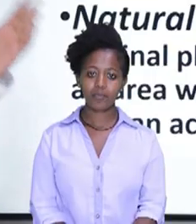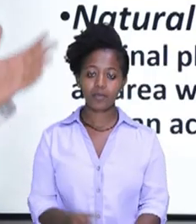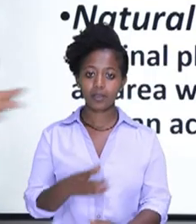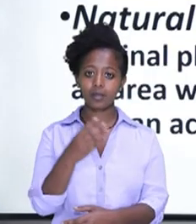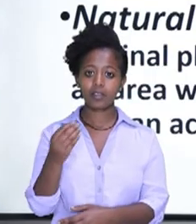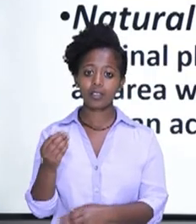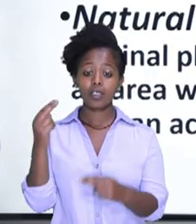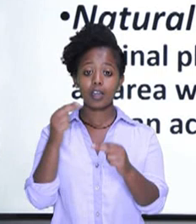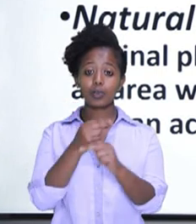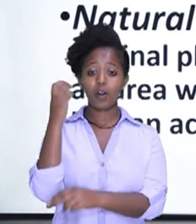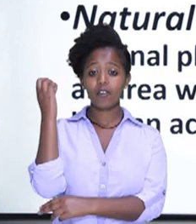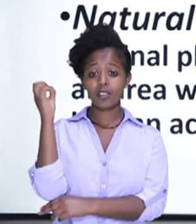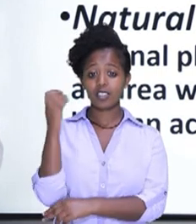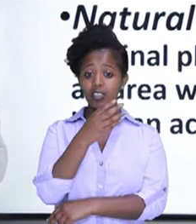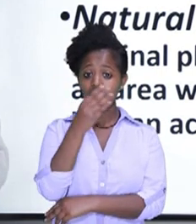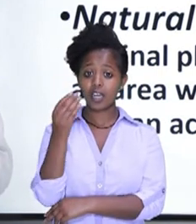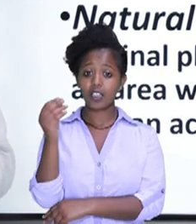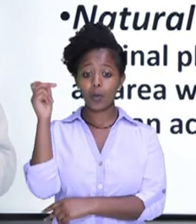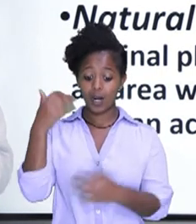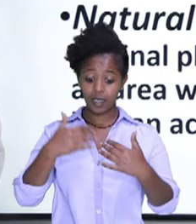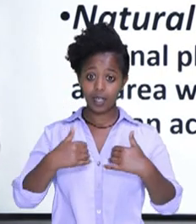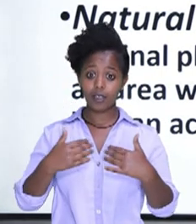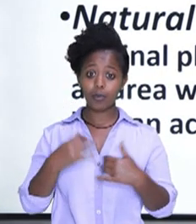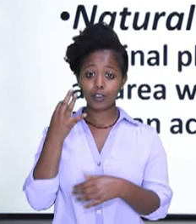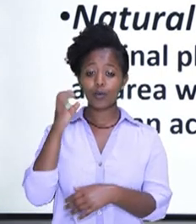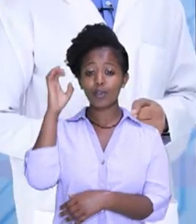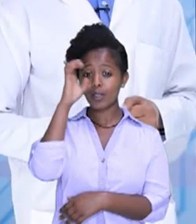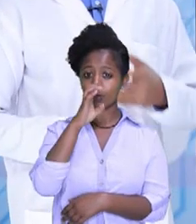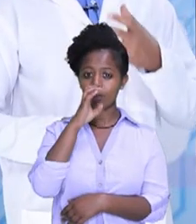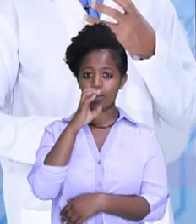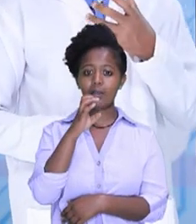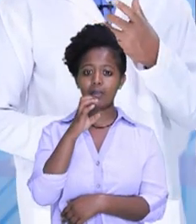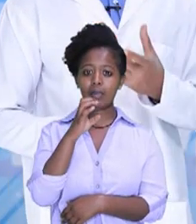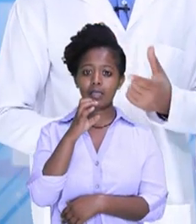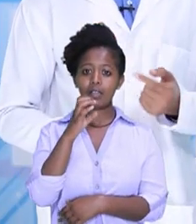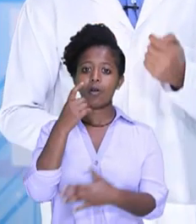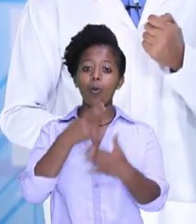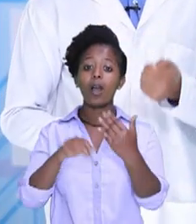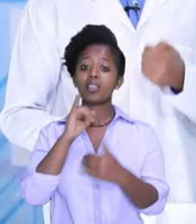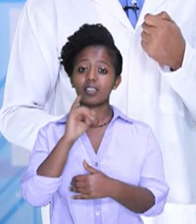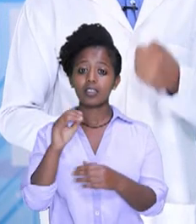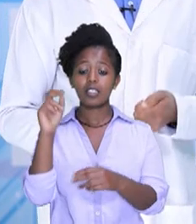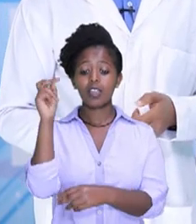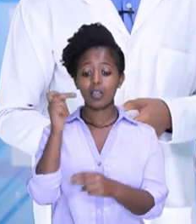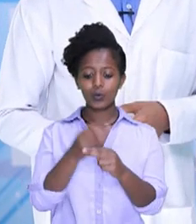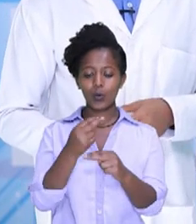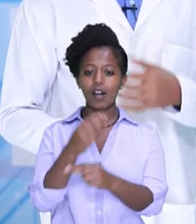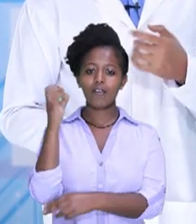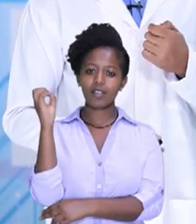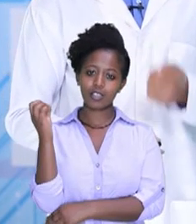So, natural vegetation and wild animal of Ethiopia. What is natural